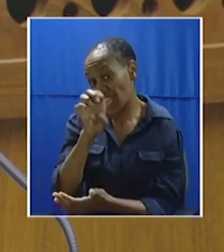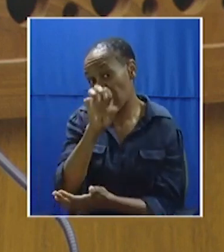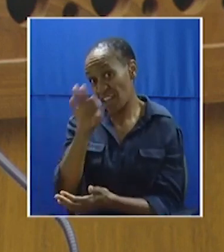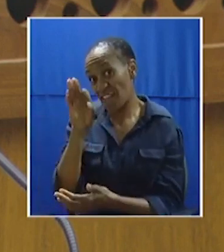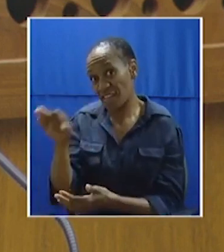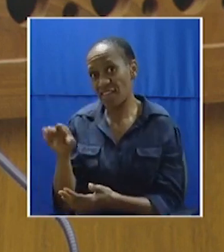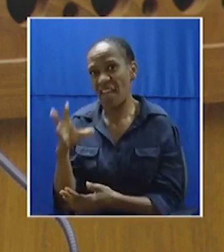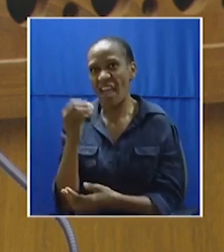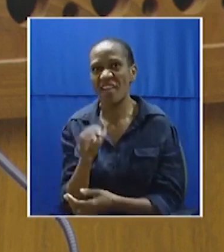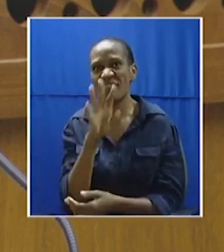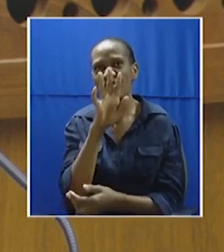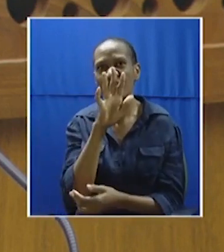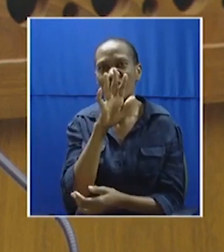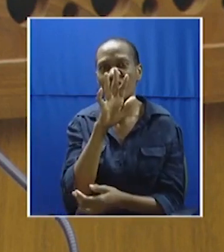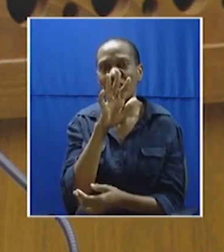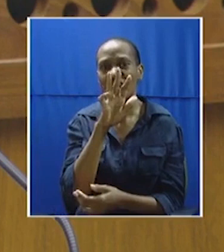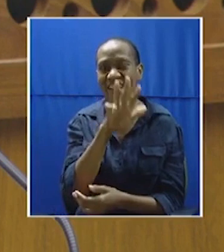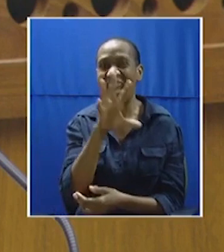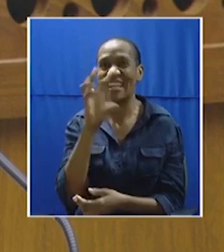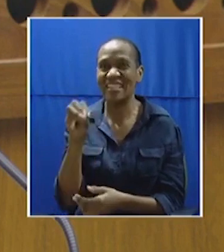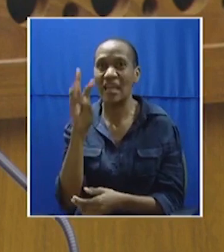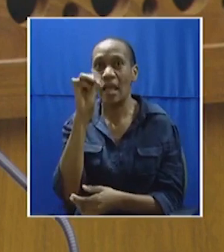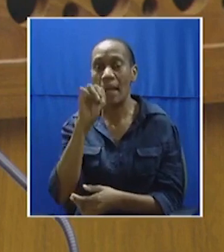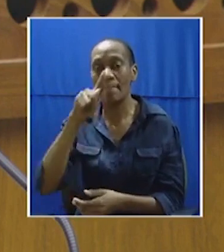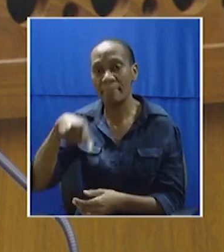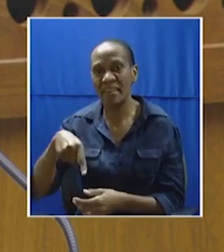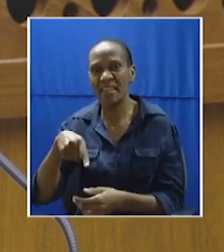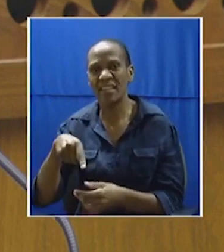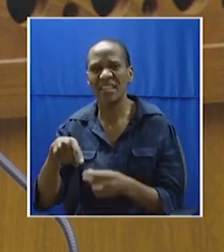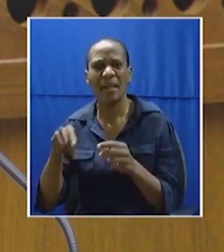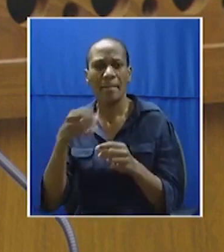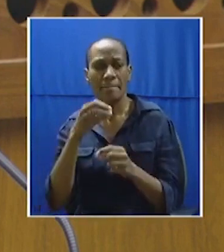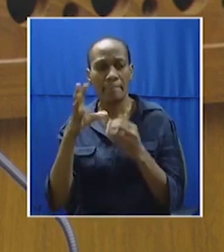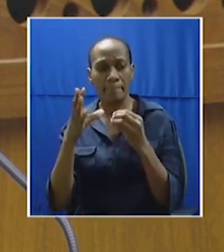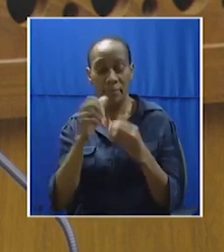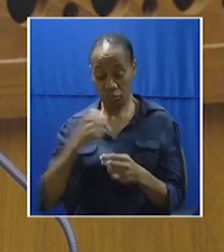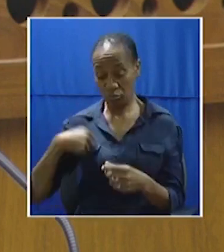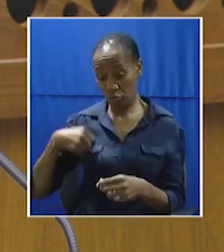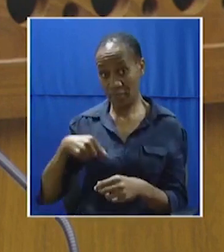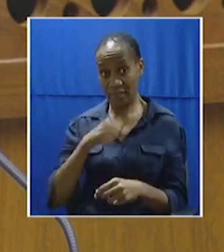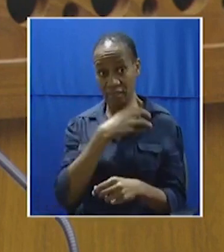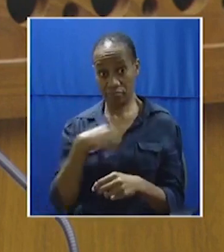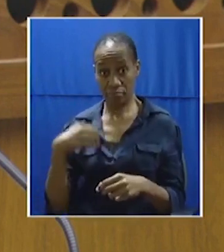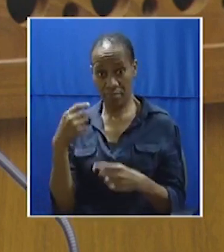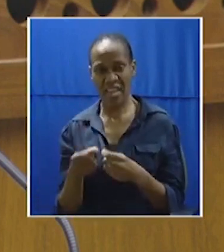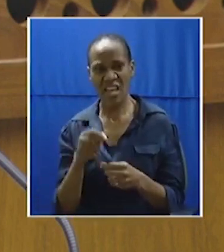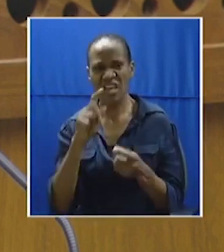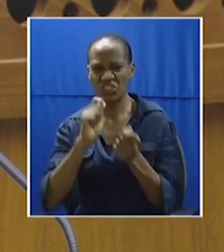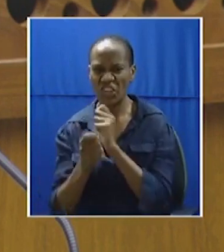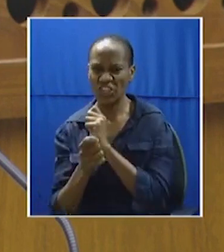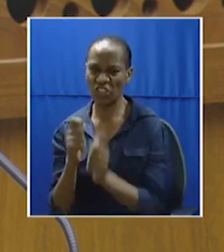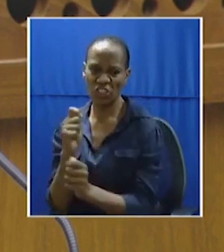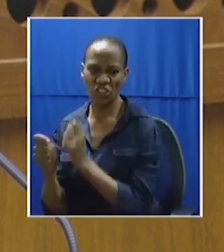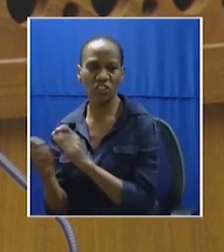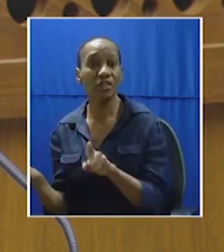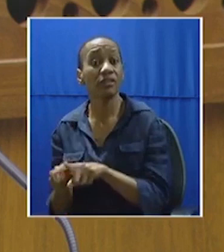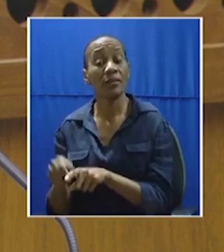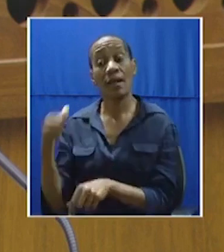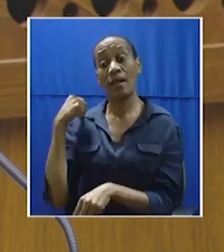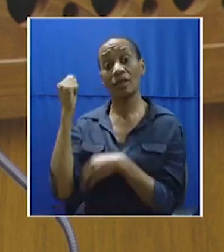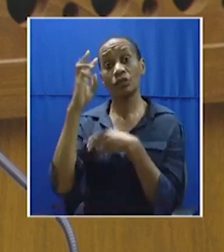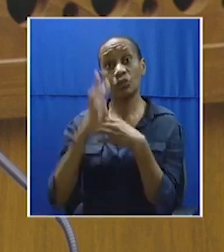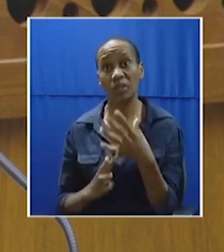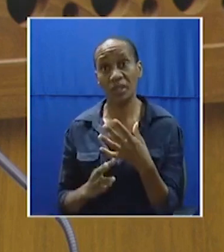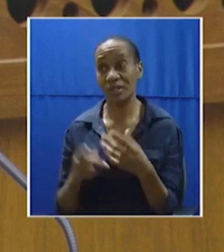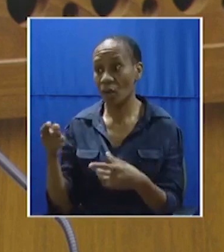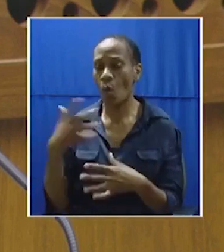rid of 19 MPs and a countless number of councillors. Last week, true to their attention-seeking